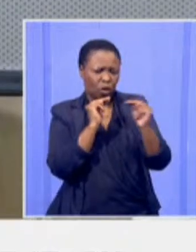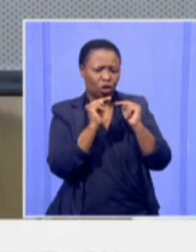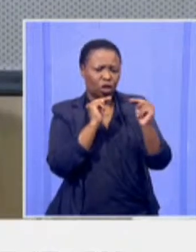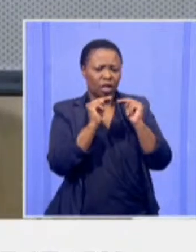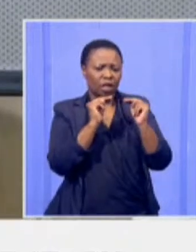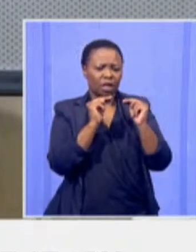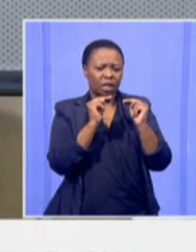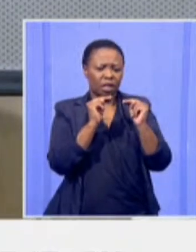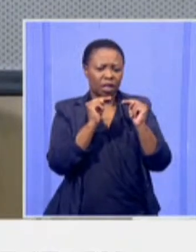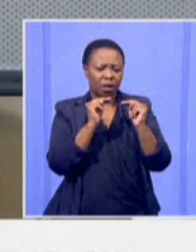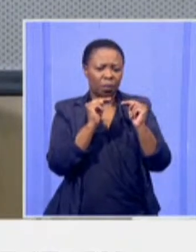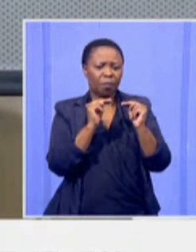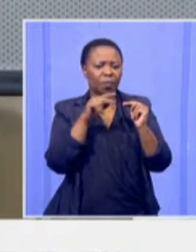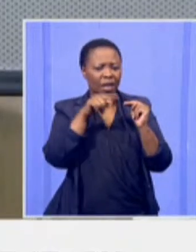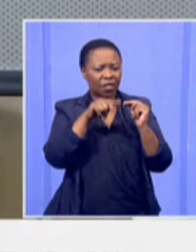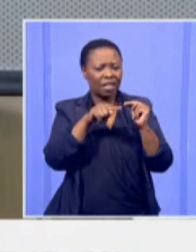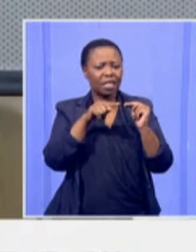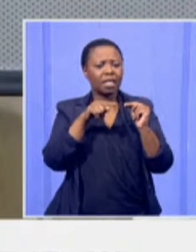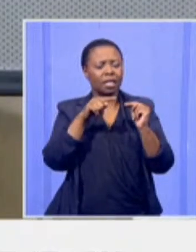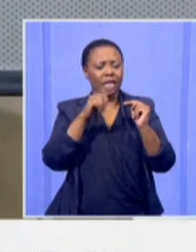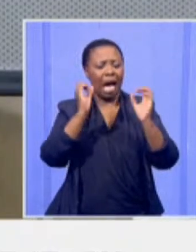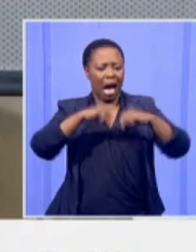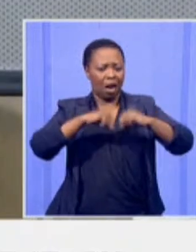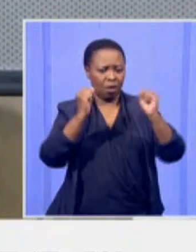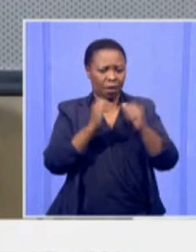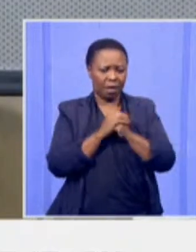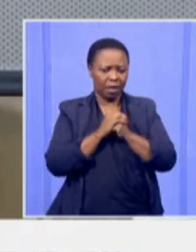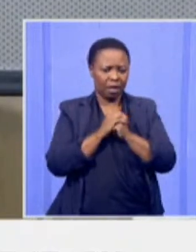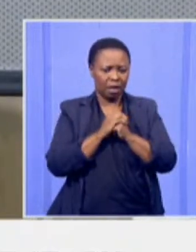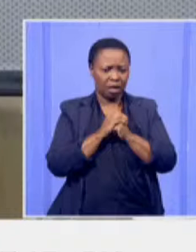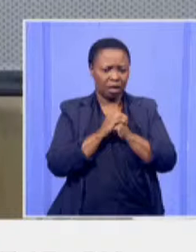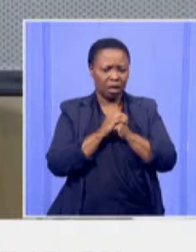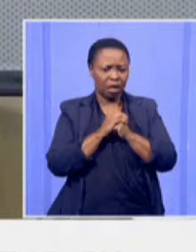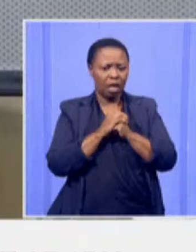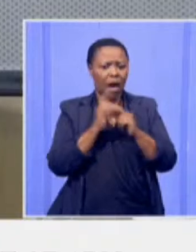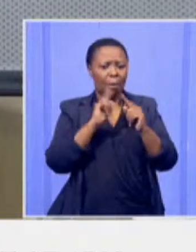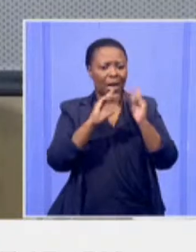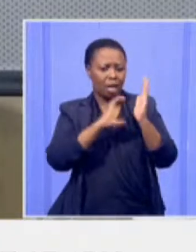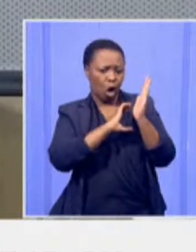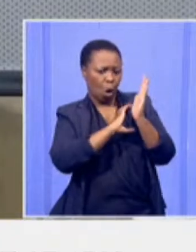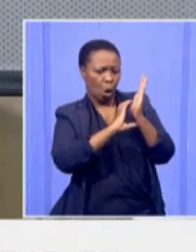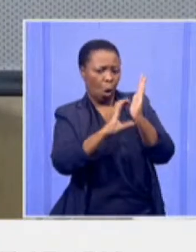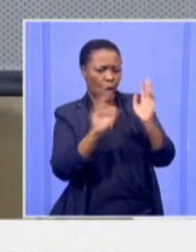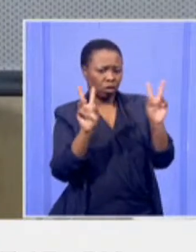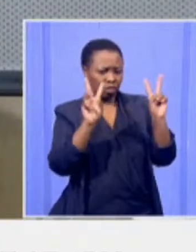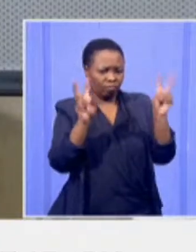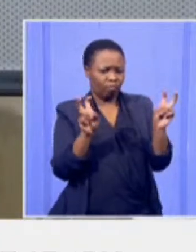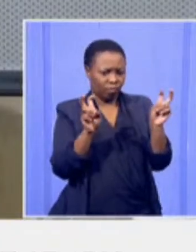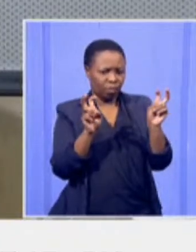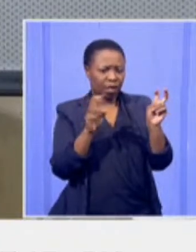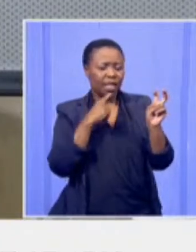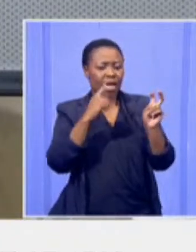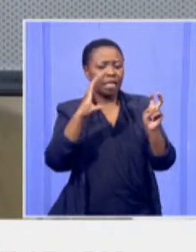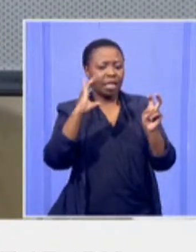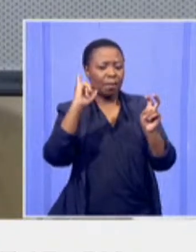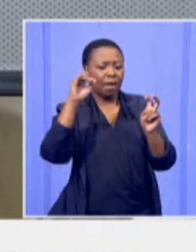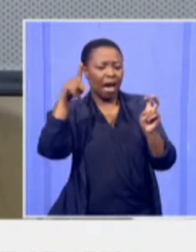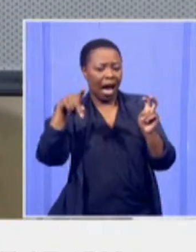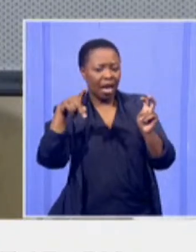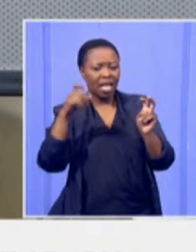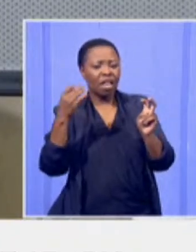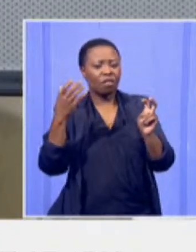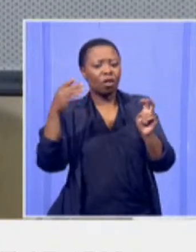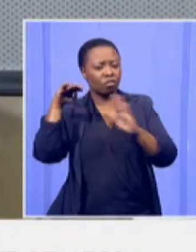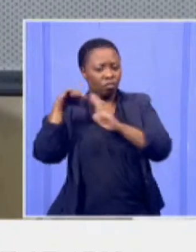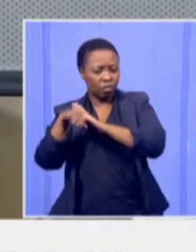this 3-year agreement. Which, there was a clause, of course, that, said we should CPI, fall by